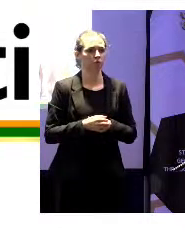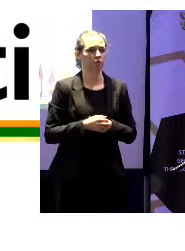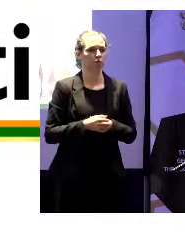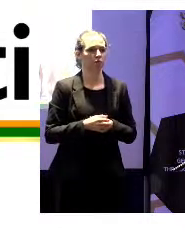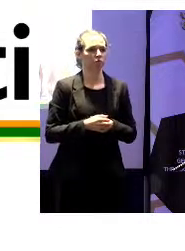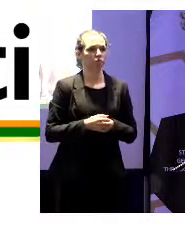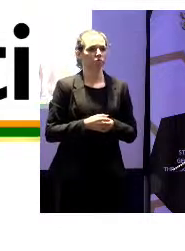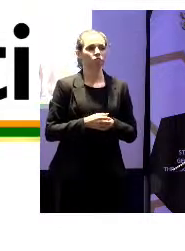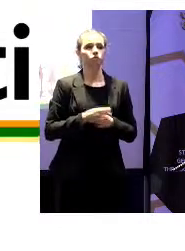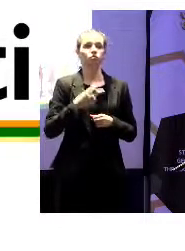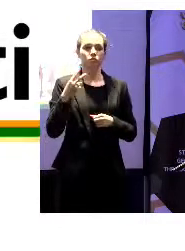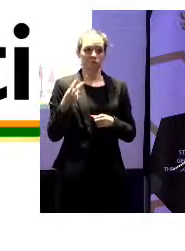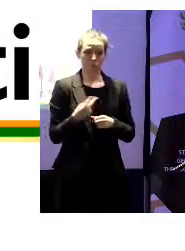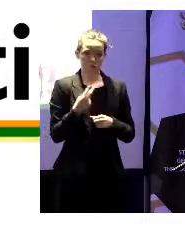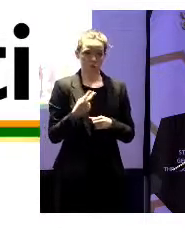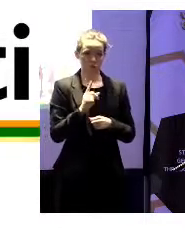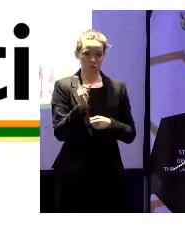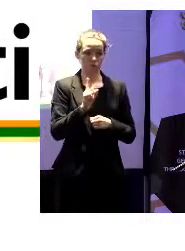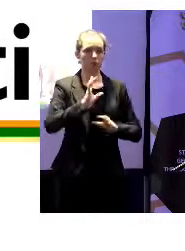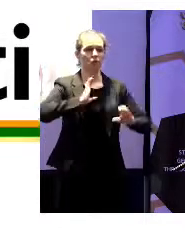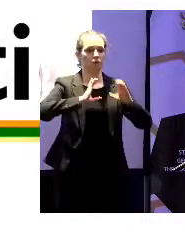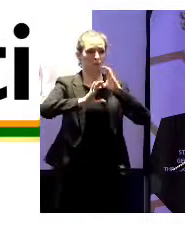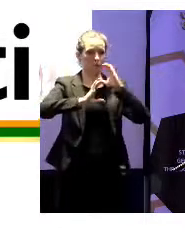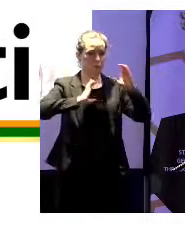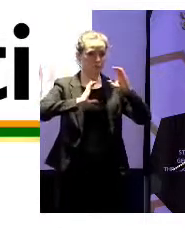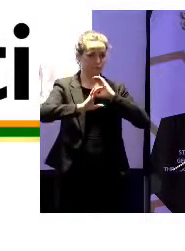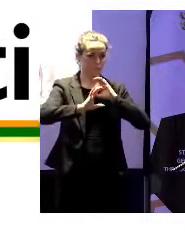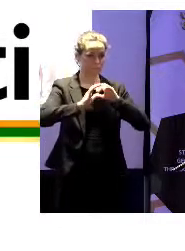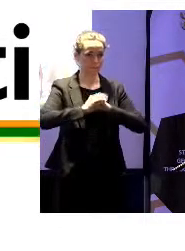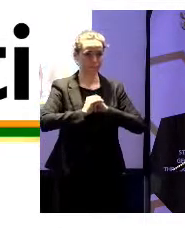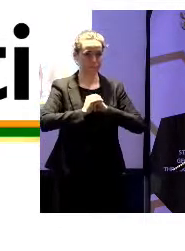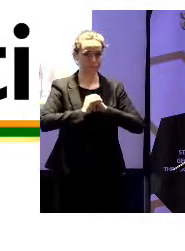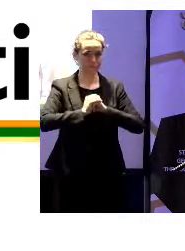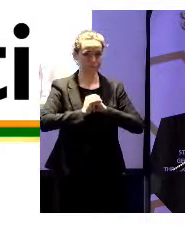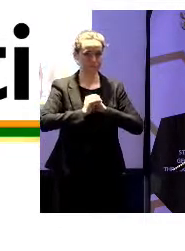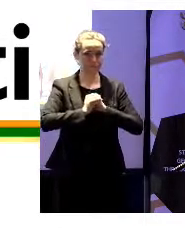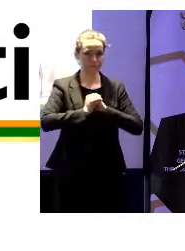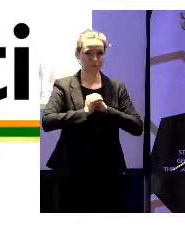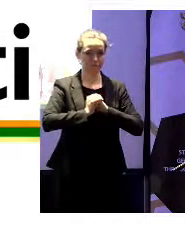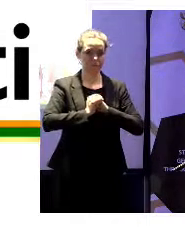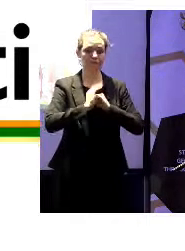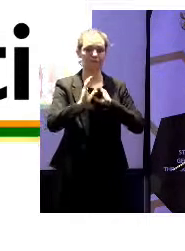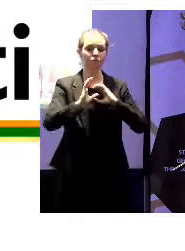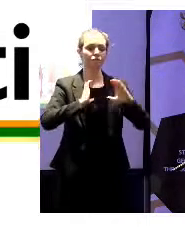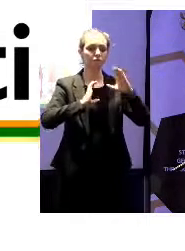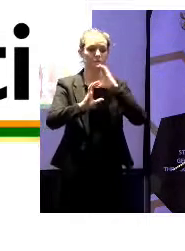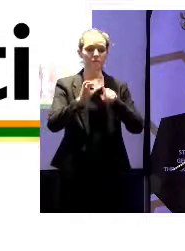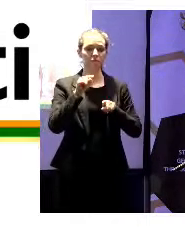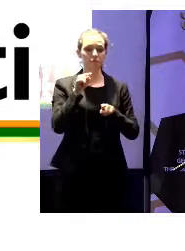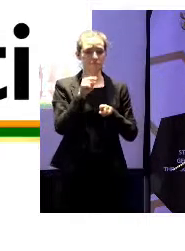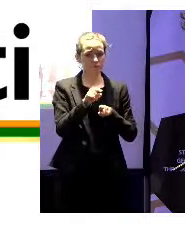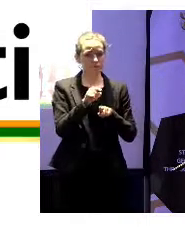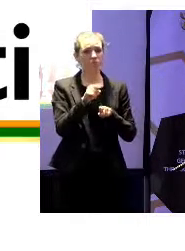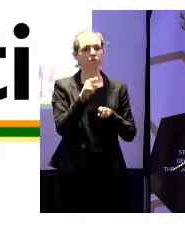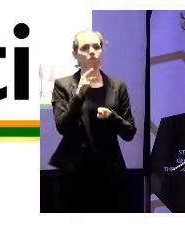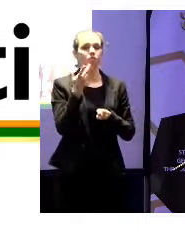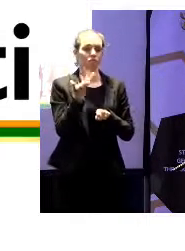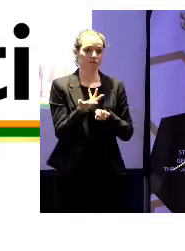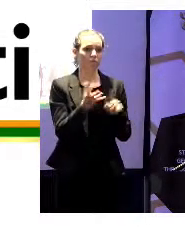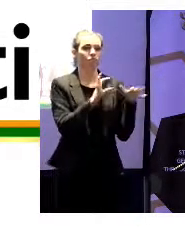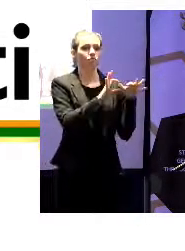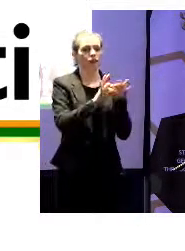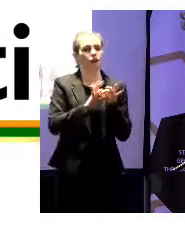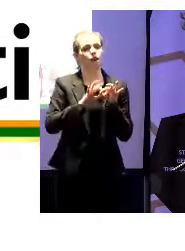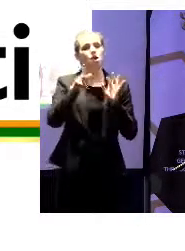Another function is that of communication, and this is in the compilation of a communication policy